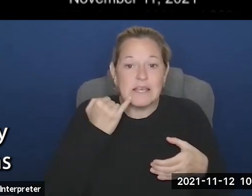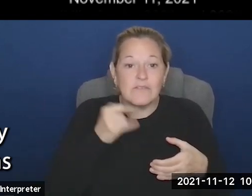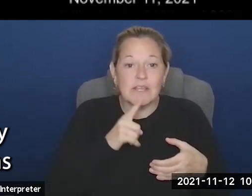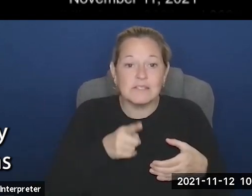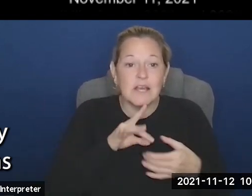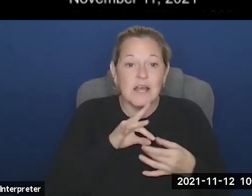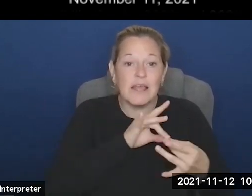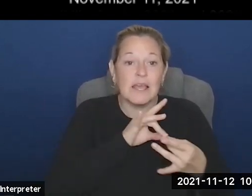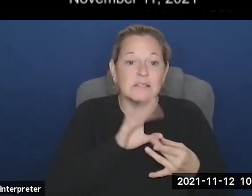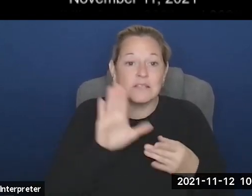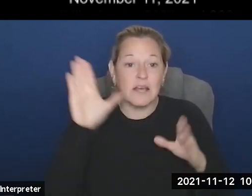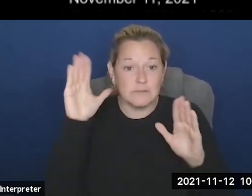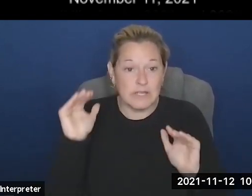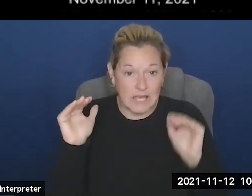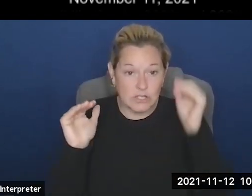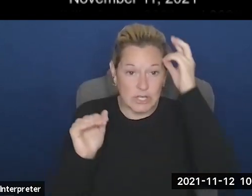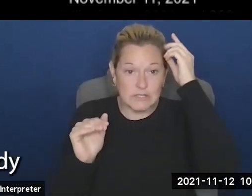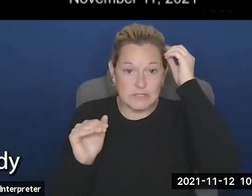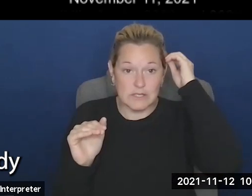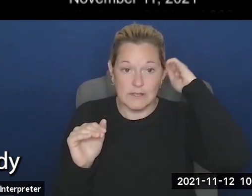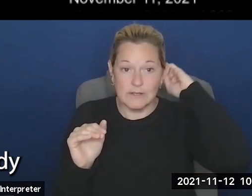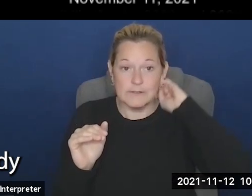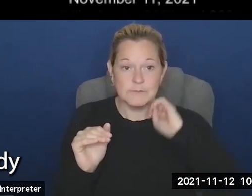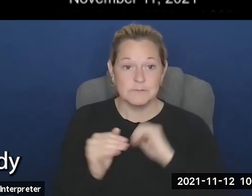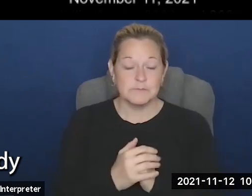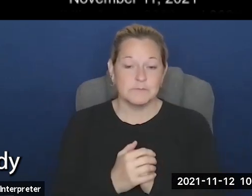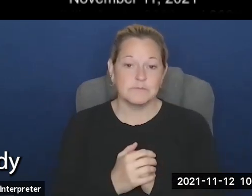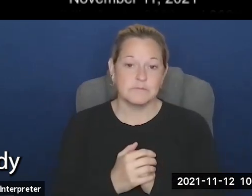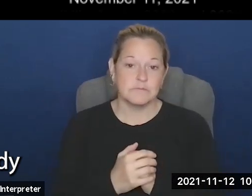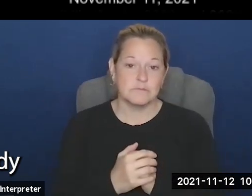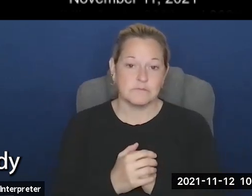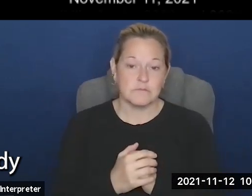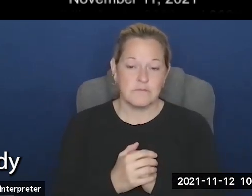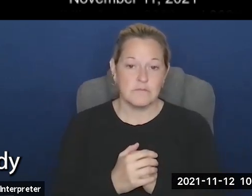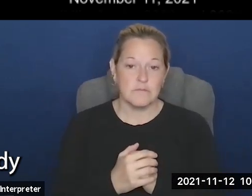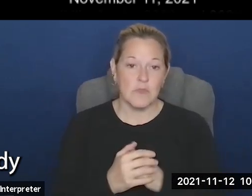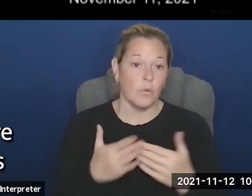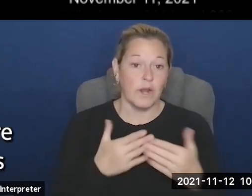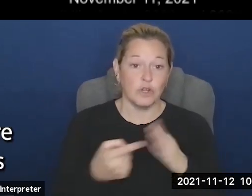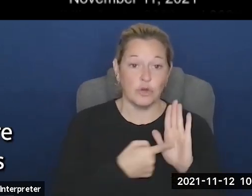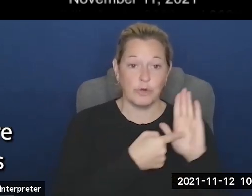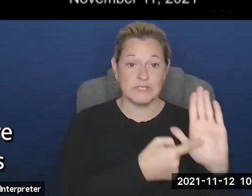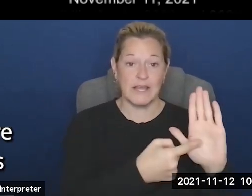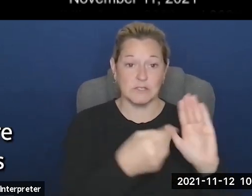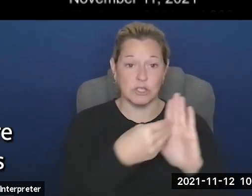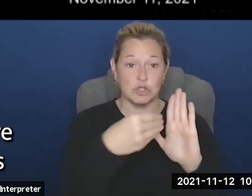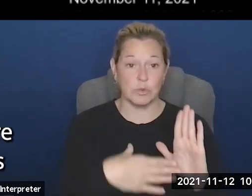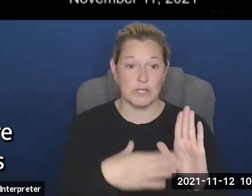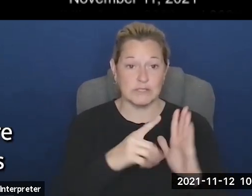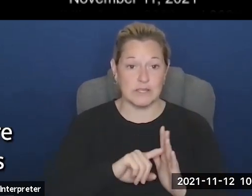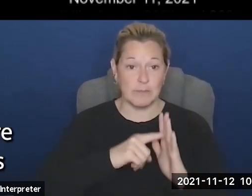your expectations overall in the syllabus that are presented to students at the beginning of a course of study, and make sure